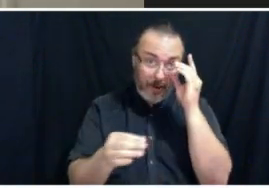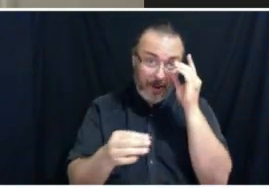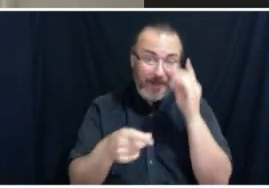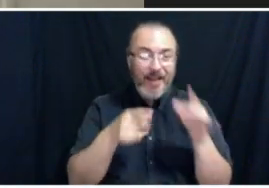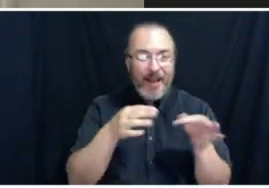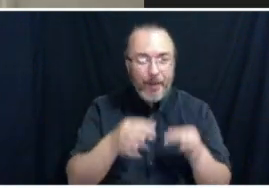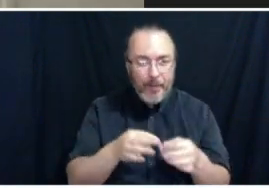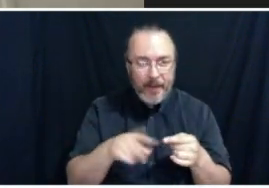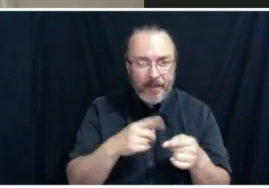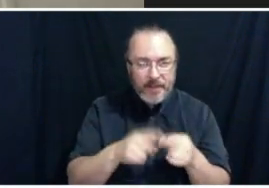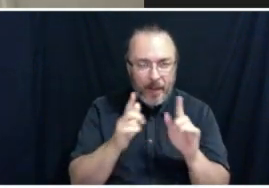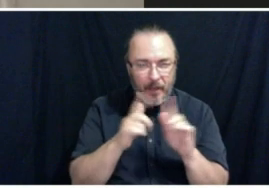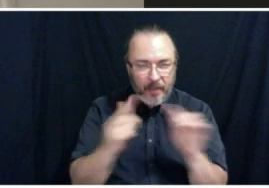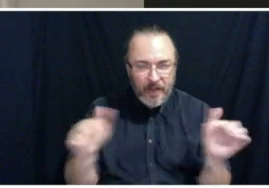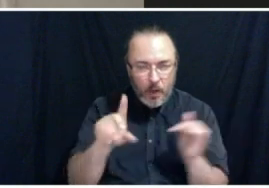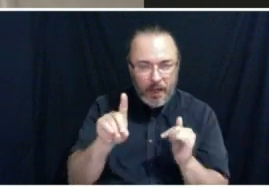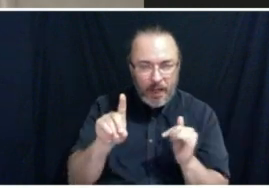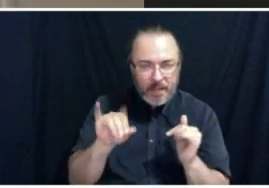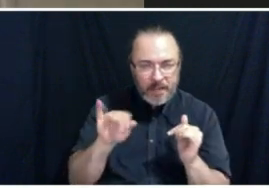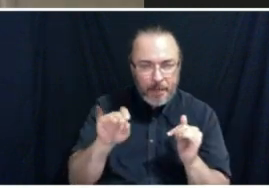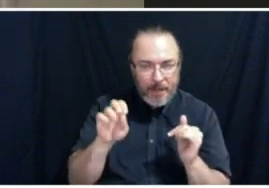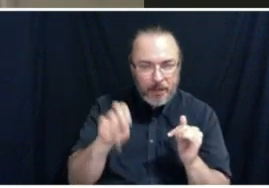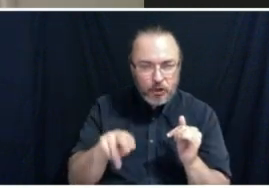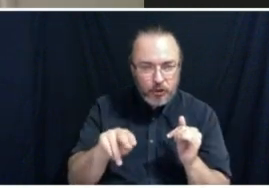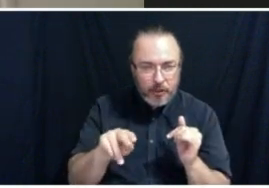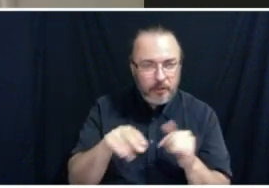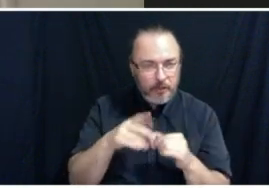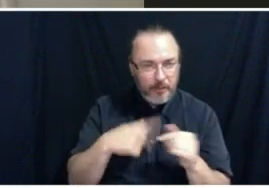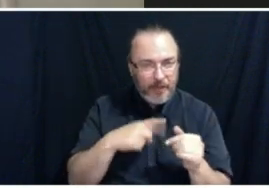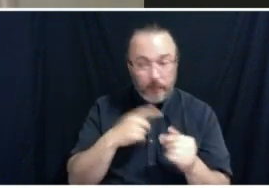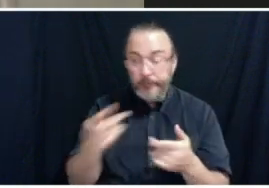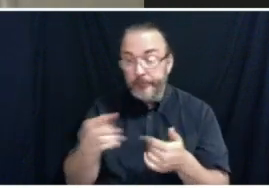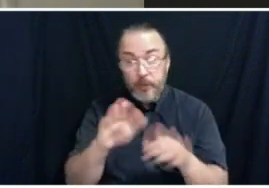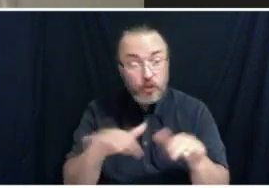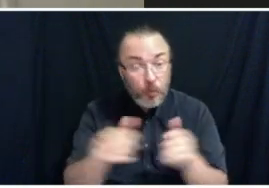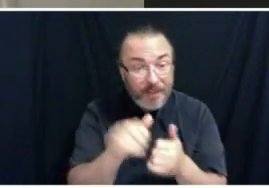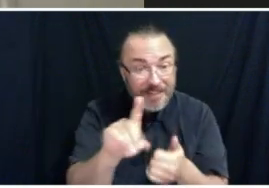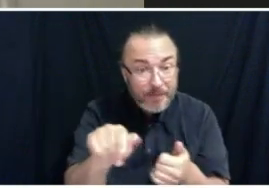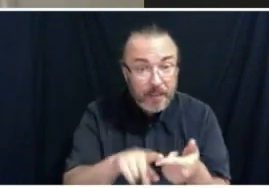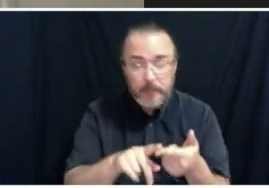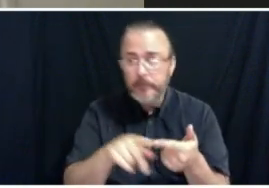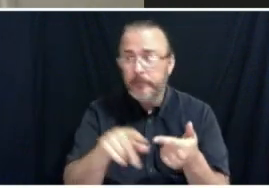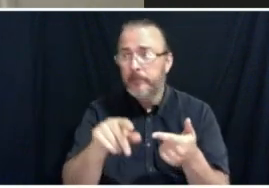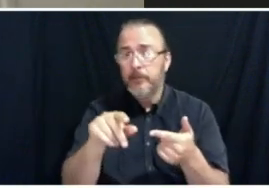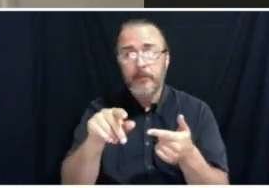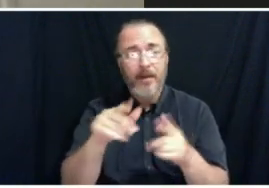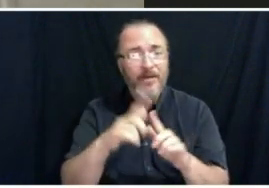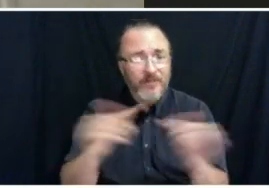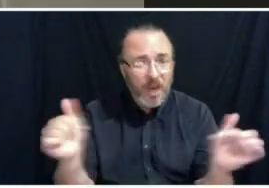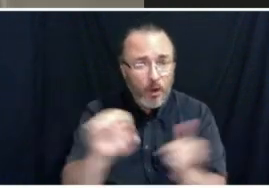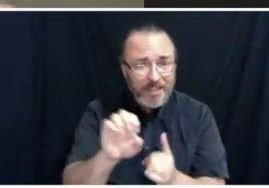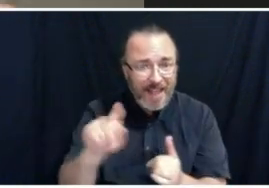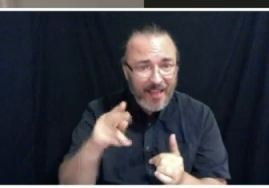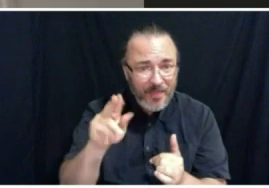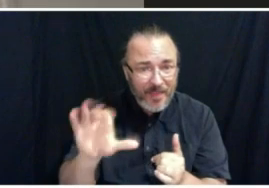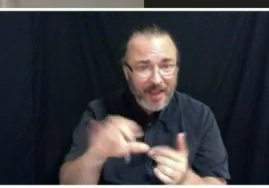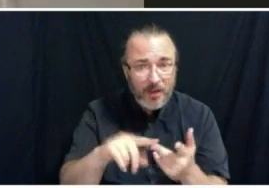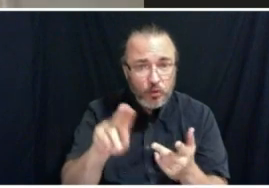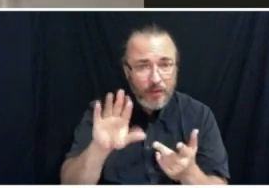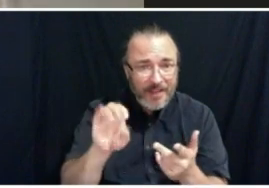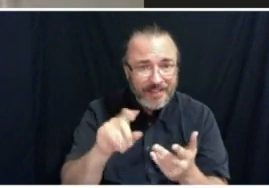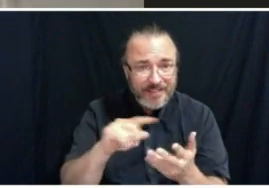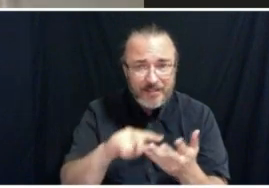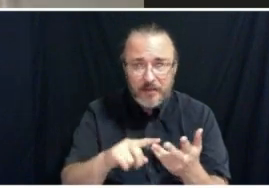different dimensions that we need to care about. Children with disabilities, children with different ethnicities or races, children speaking